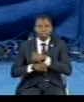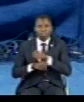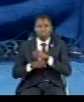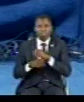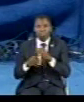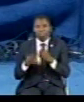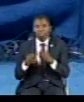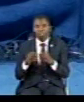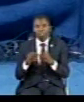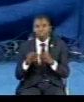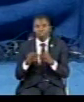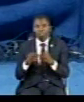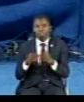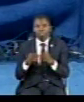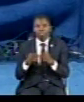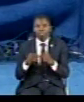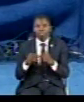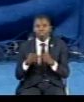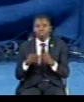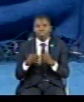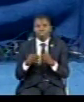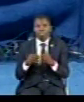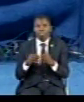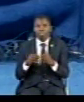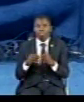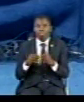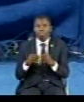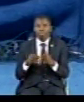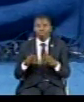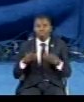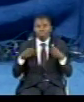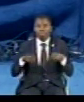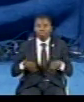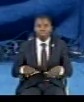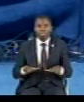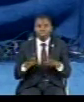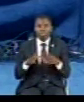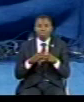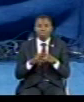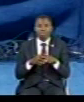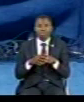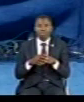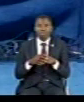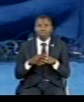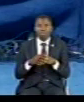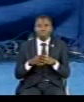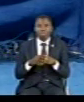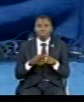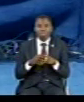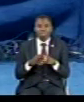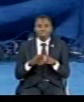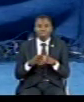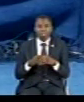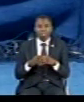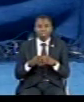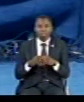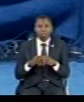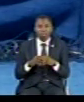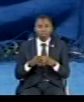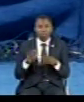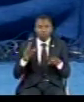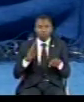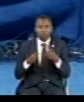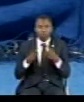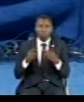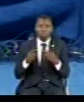depression and back pain. God touched him during the minister's conference, and you will